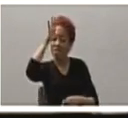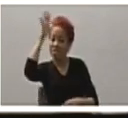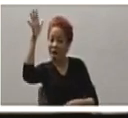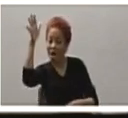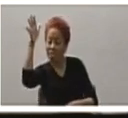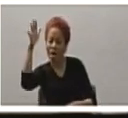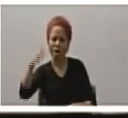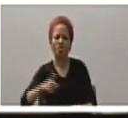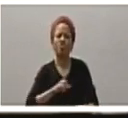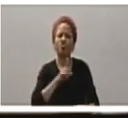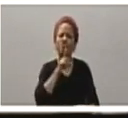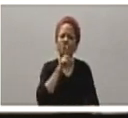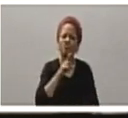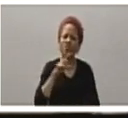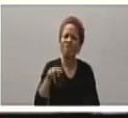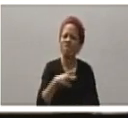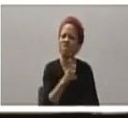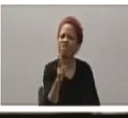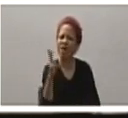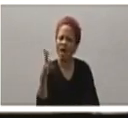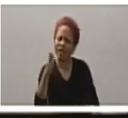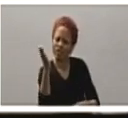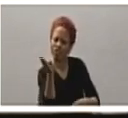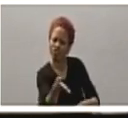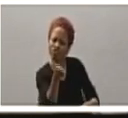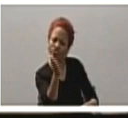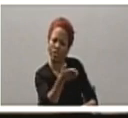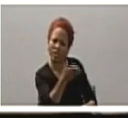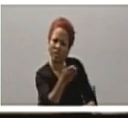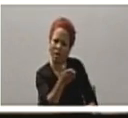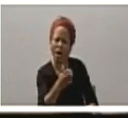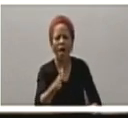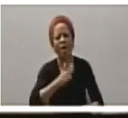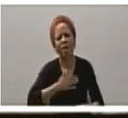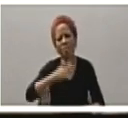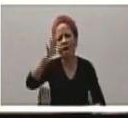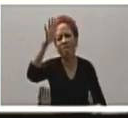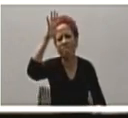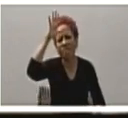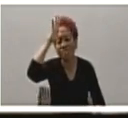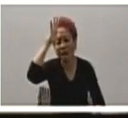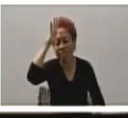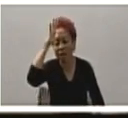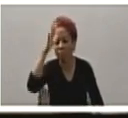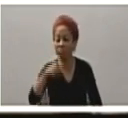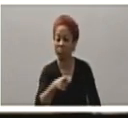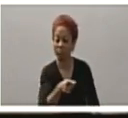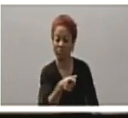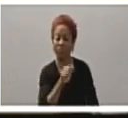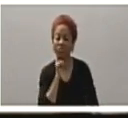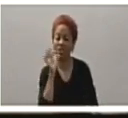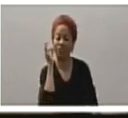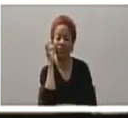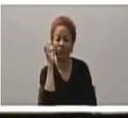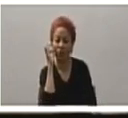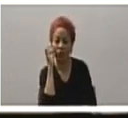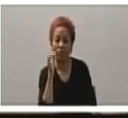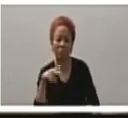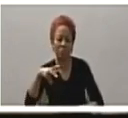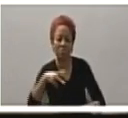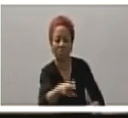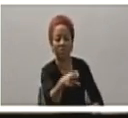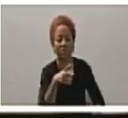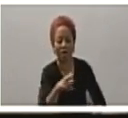branch in me that bears no fruit, he cuts away, and every branch that does bear fruit, he